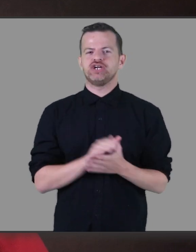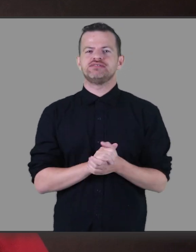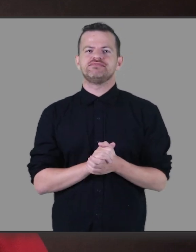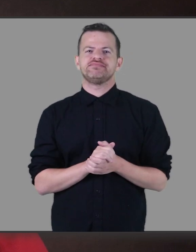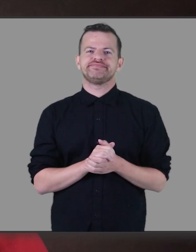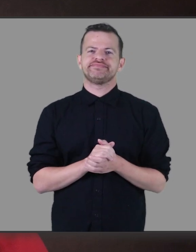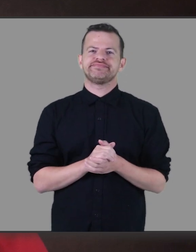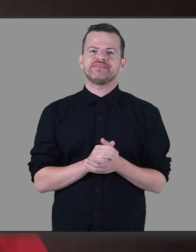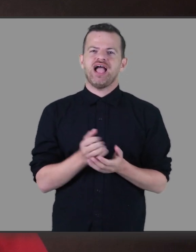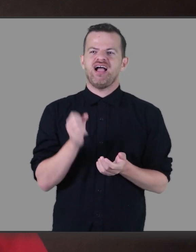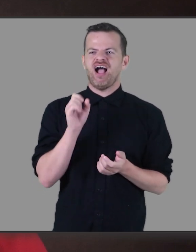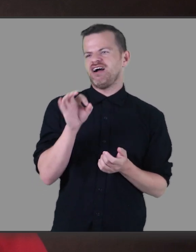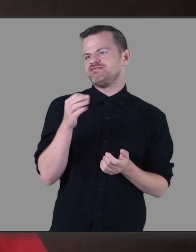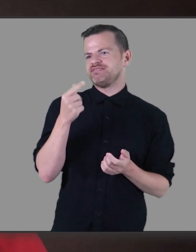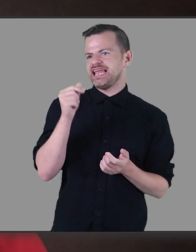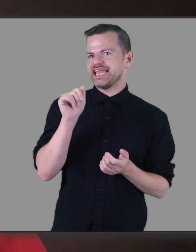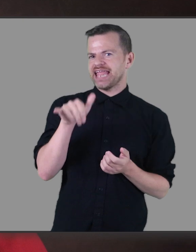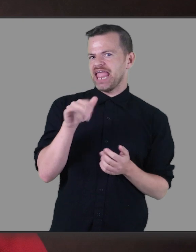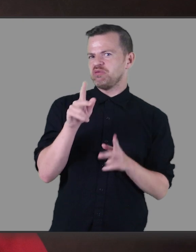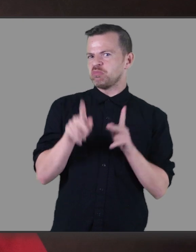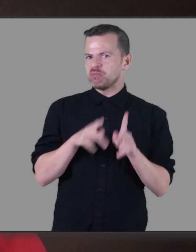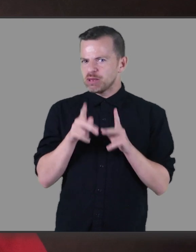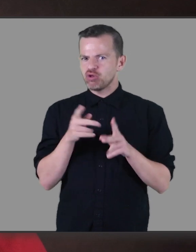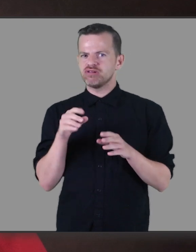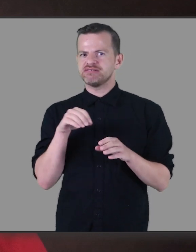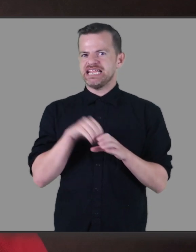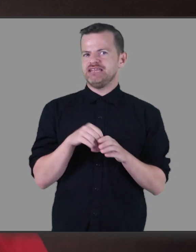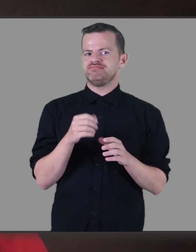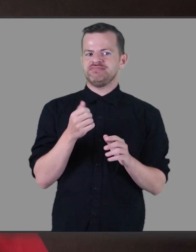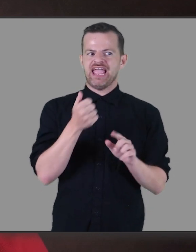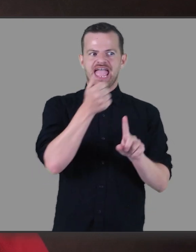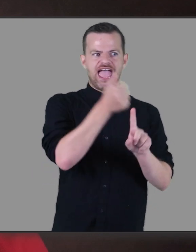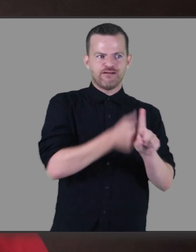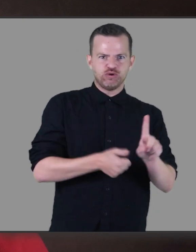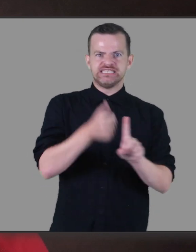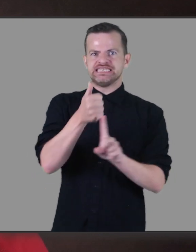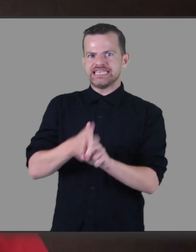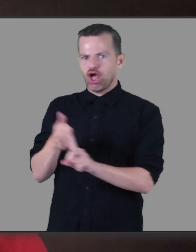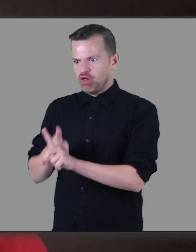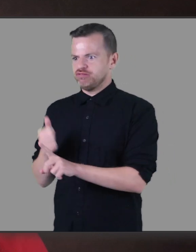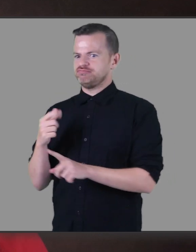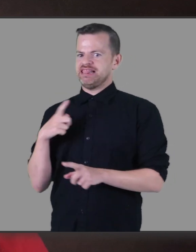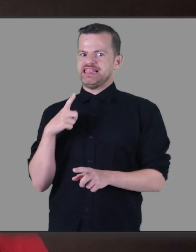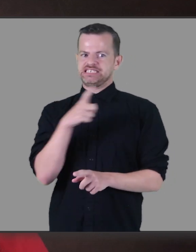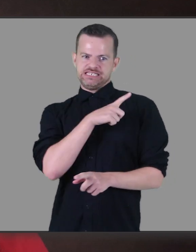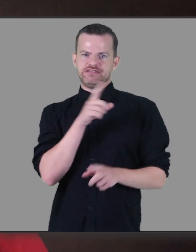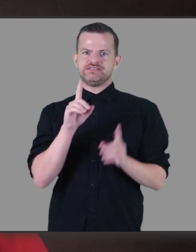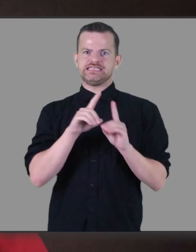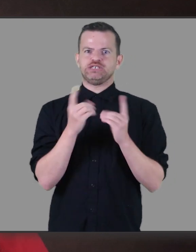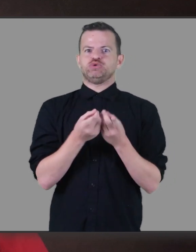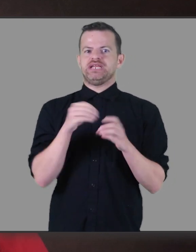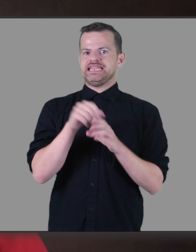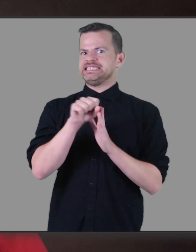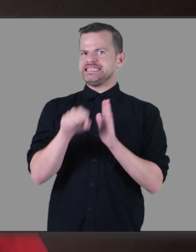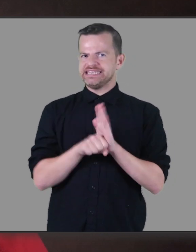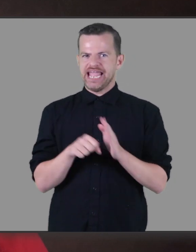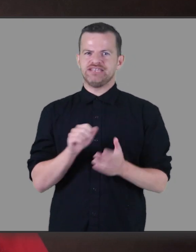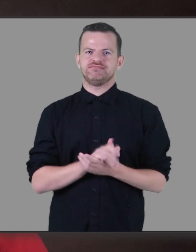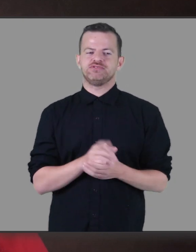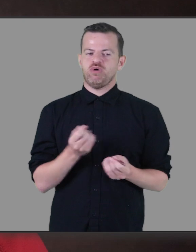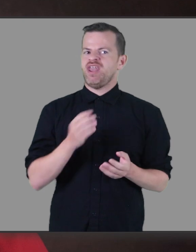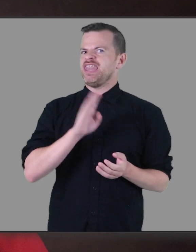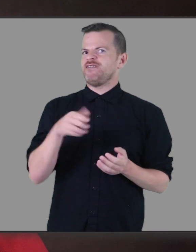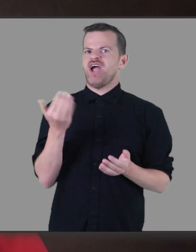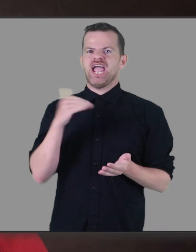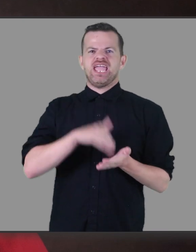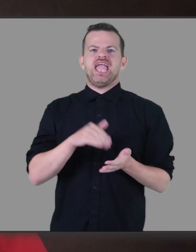supporters of, we could identify supporters of and gay people in every single legislative district in the state. So never